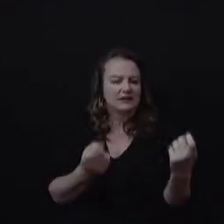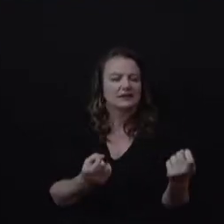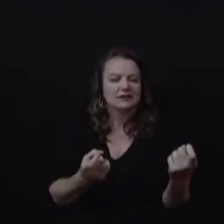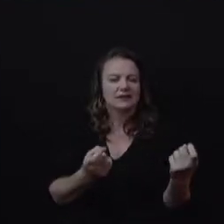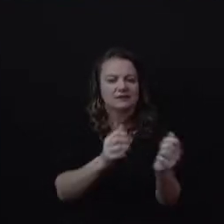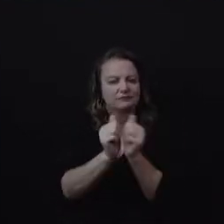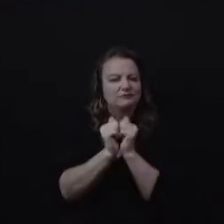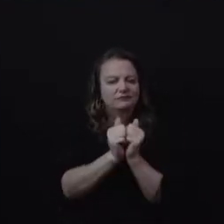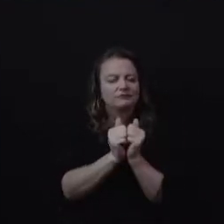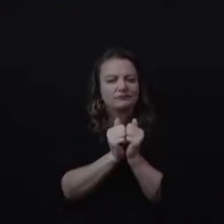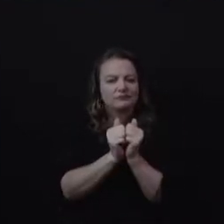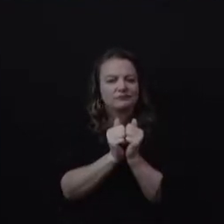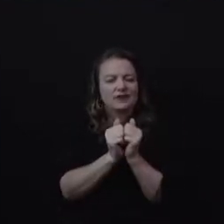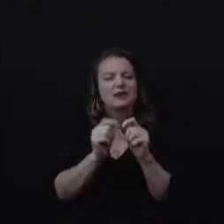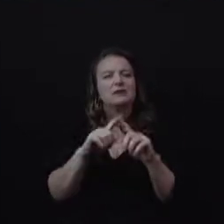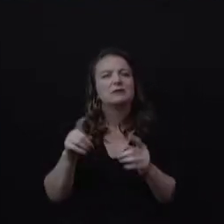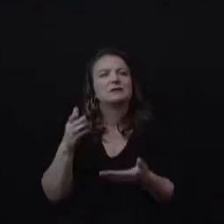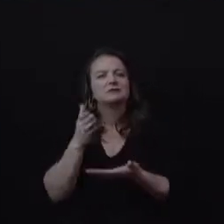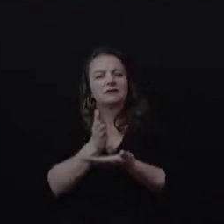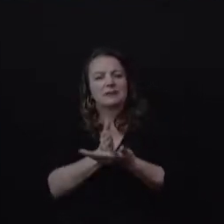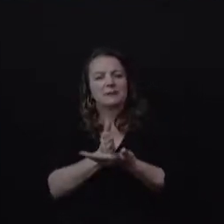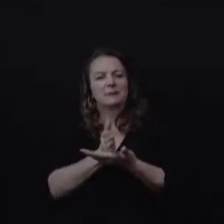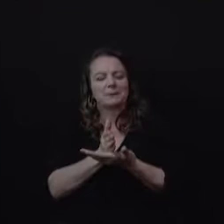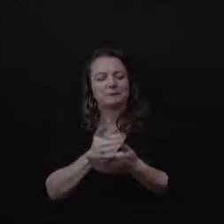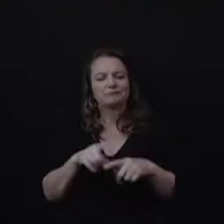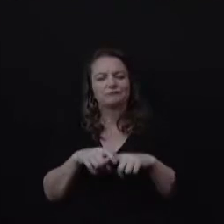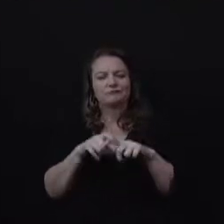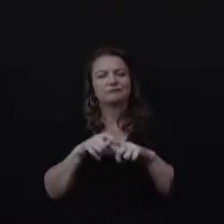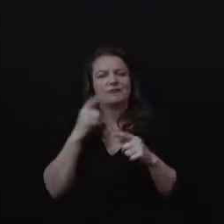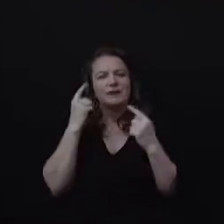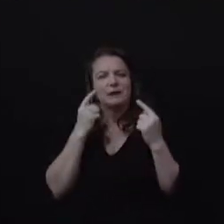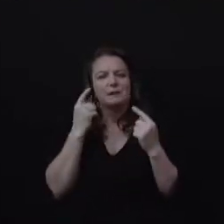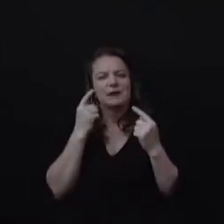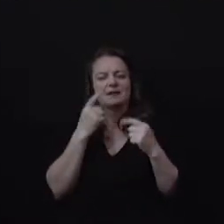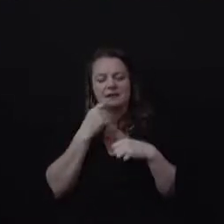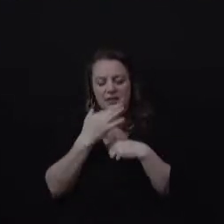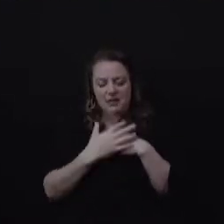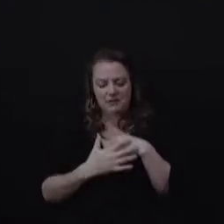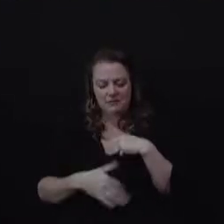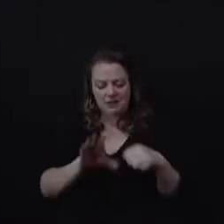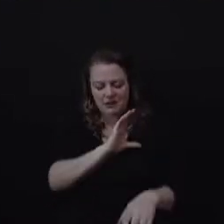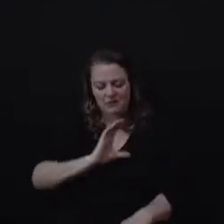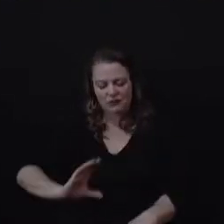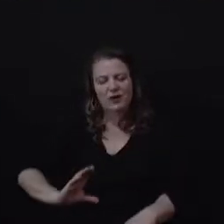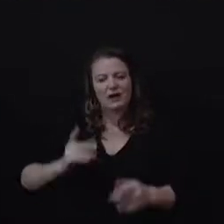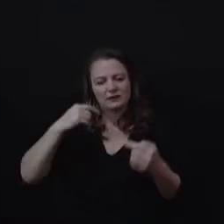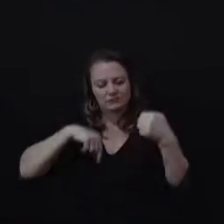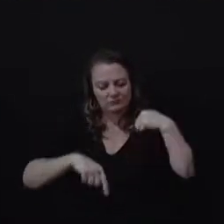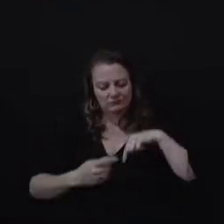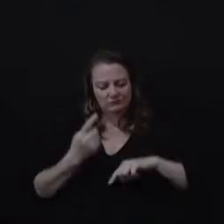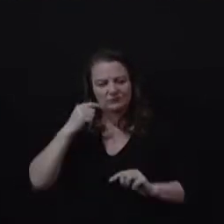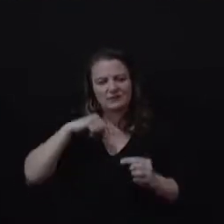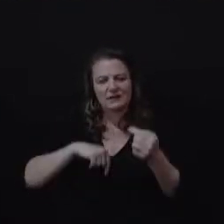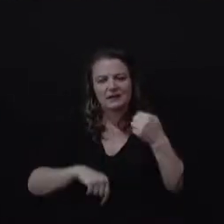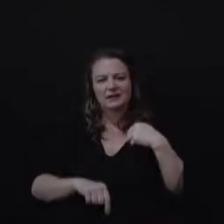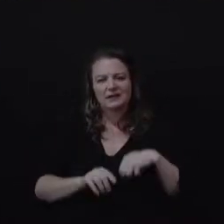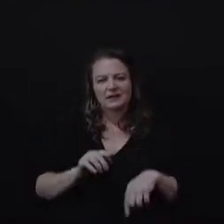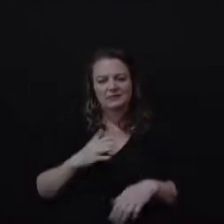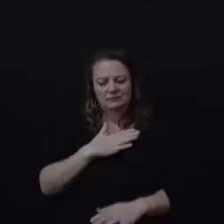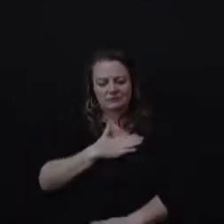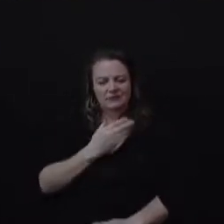but if you stop and think about this same blood of Christ flows through your veins and mine, as well as your brothers and